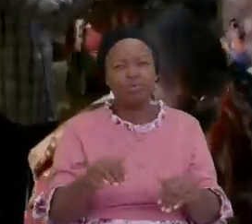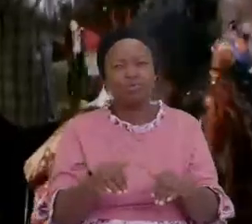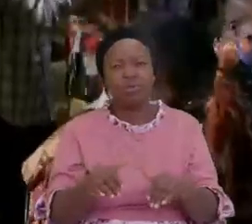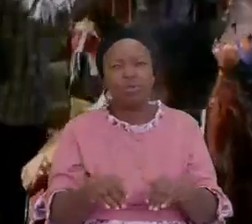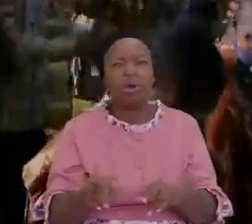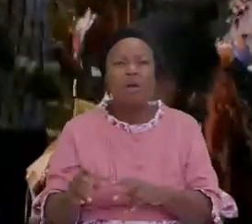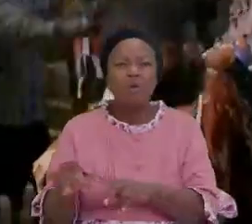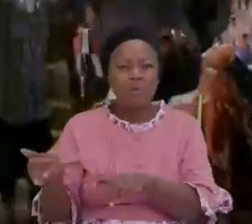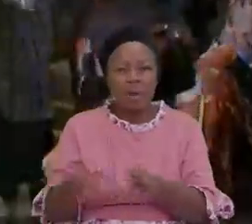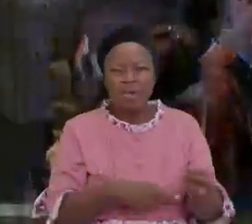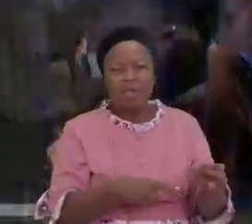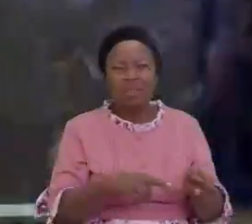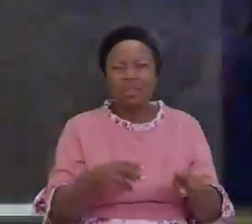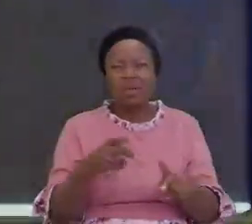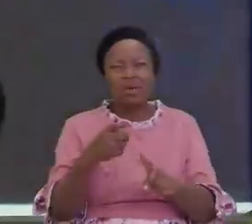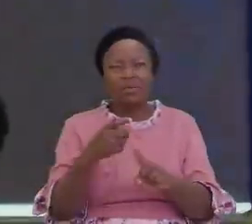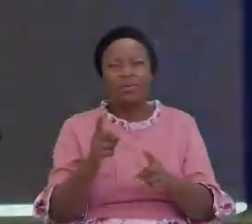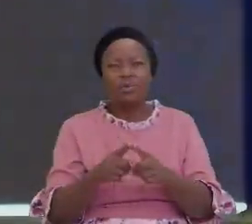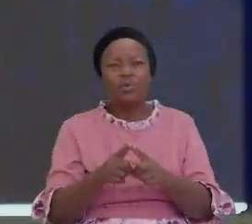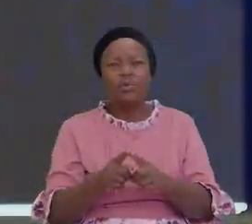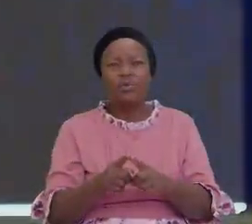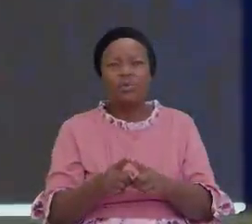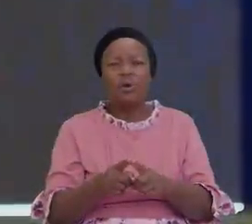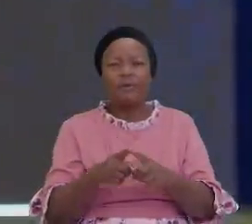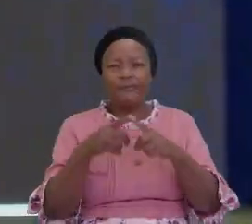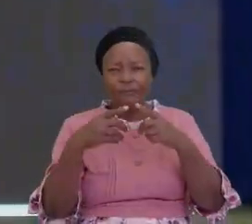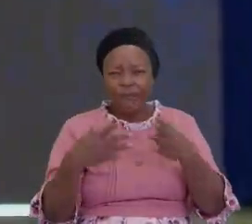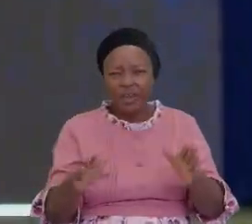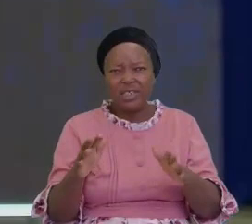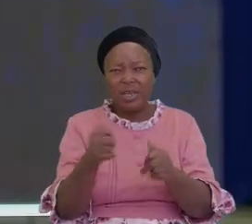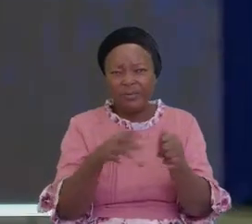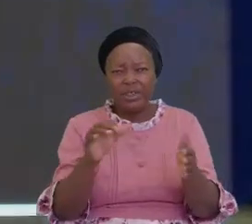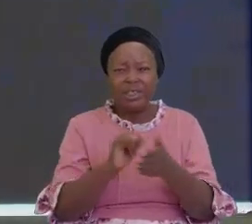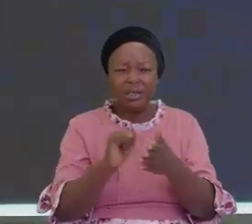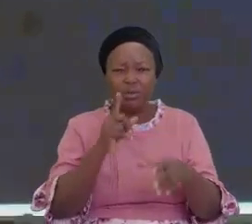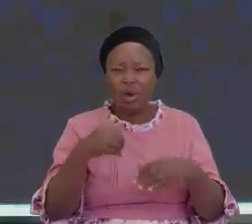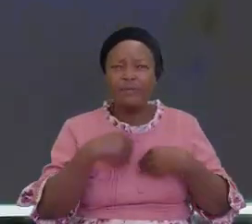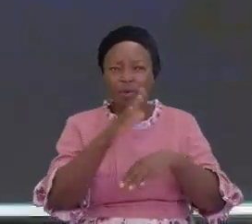Ready to accomplish everything you call me to accomplish.